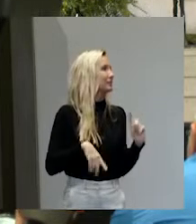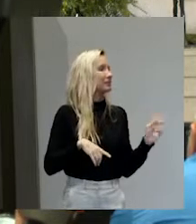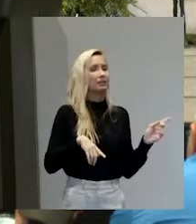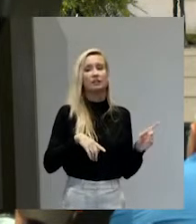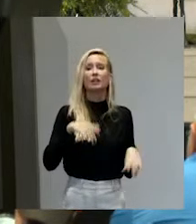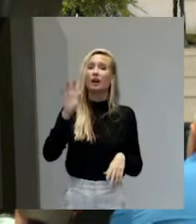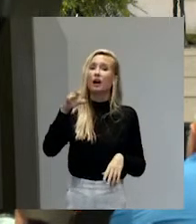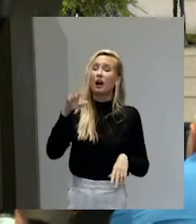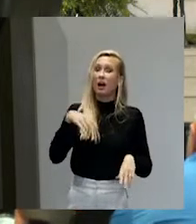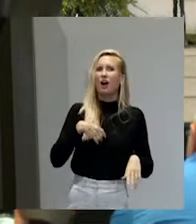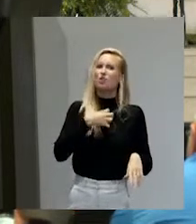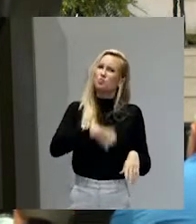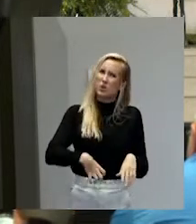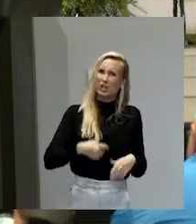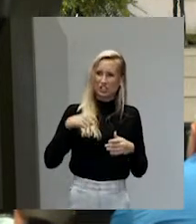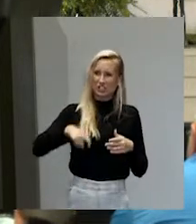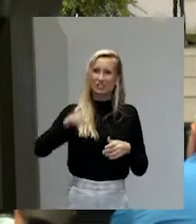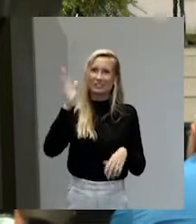it.